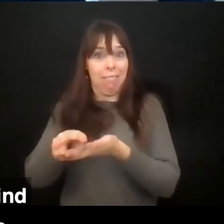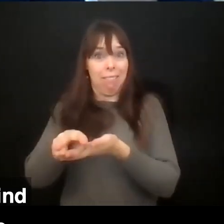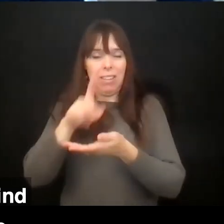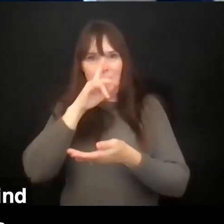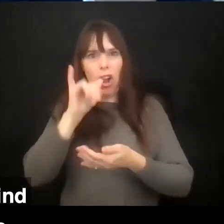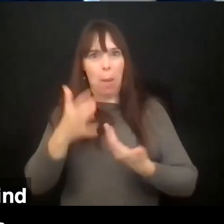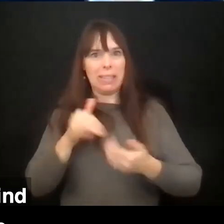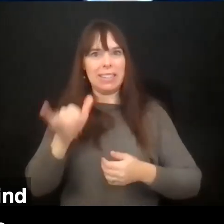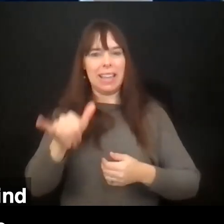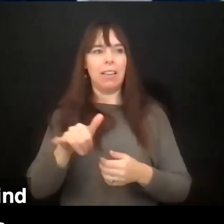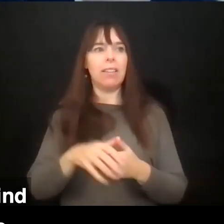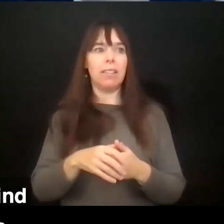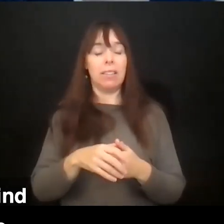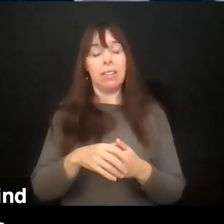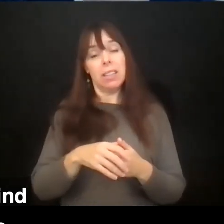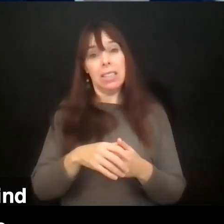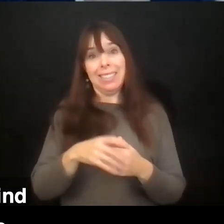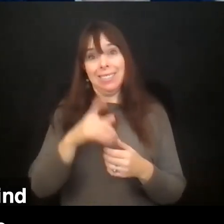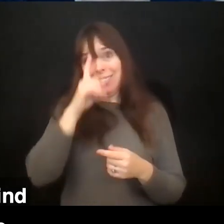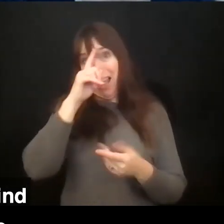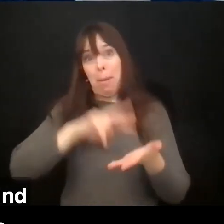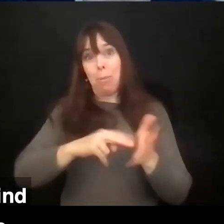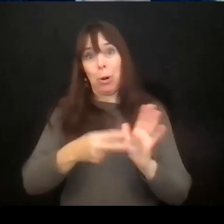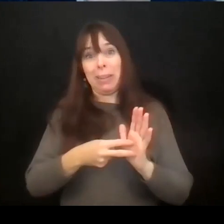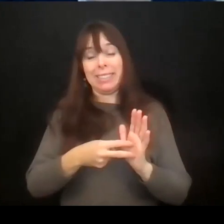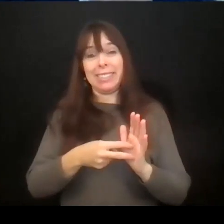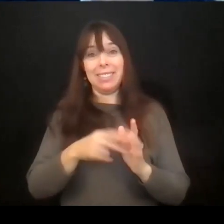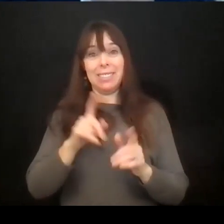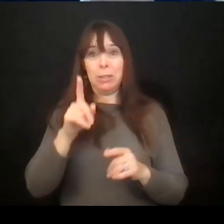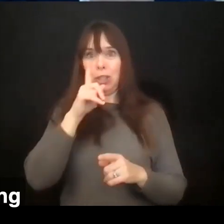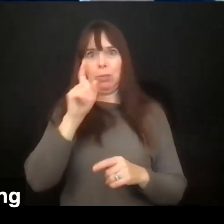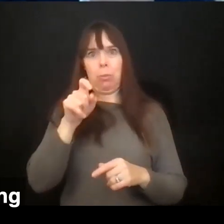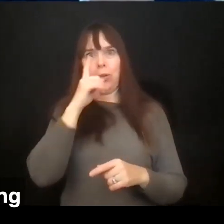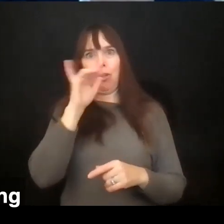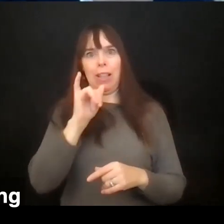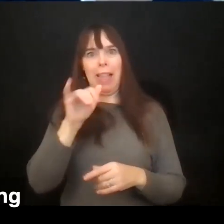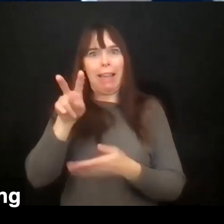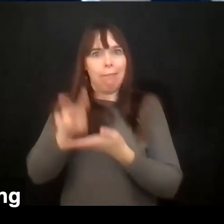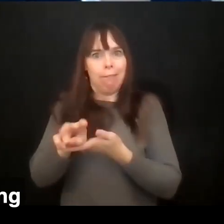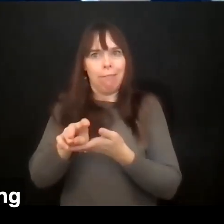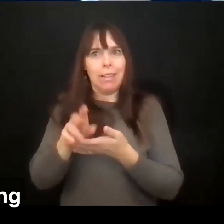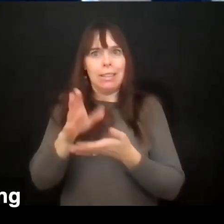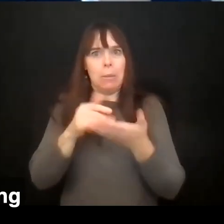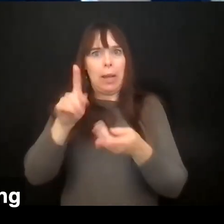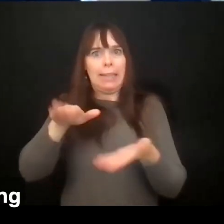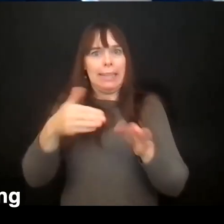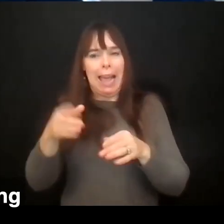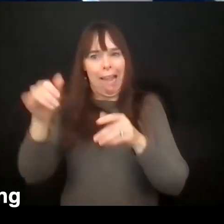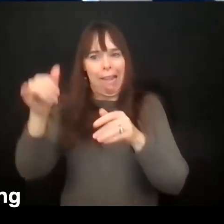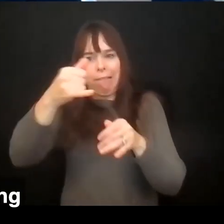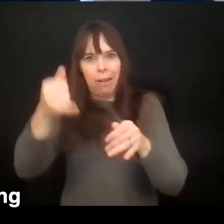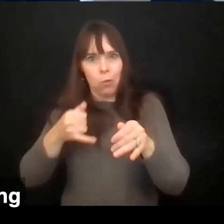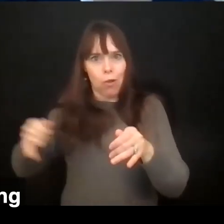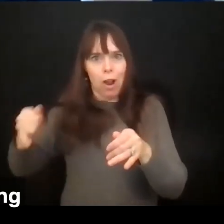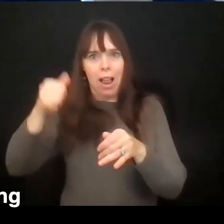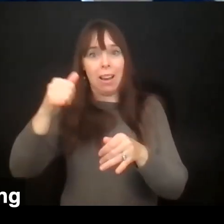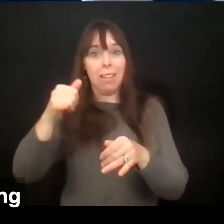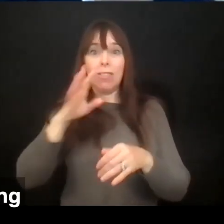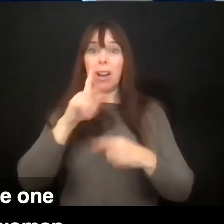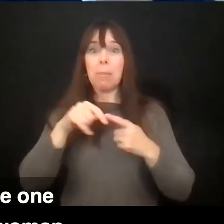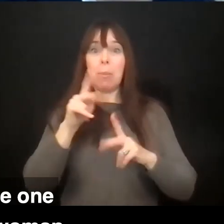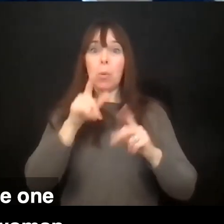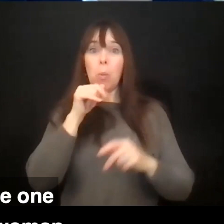This is meant to remind us of a crime scene because she is talking about